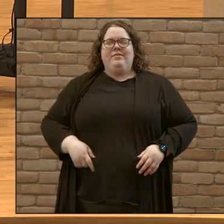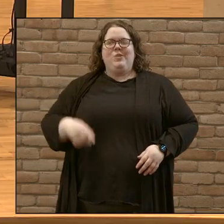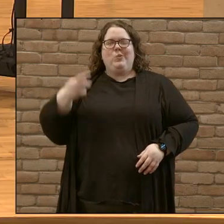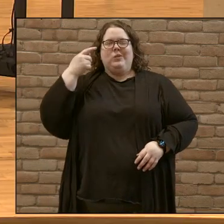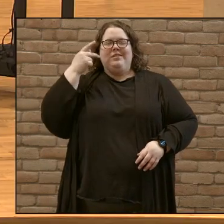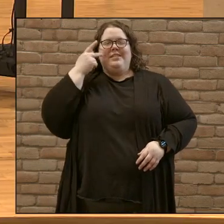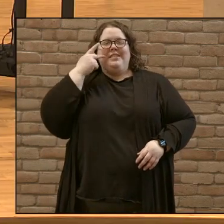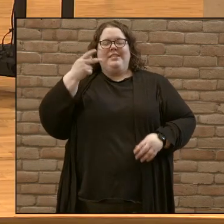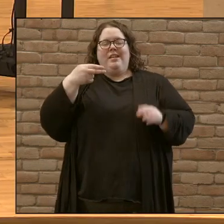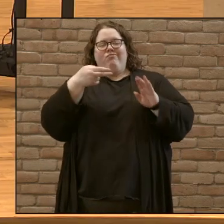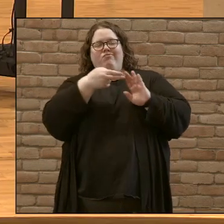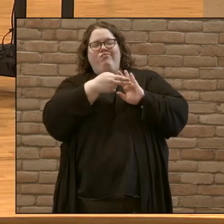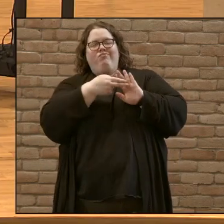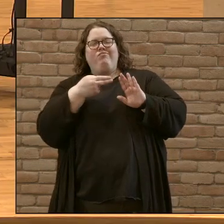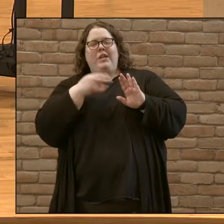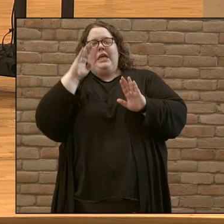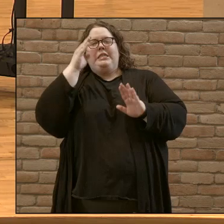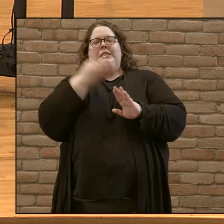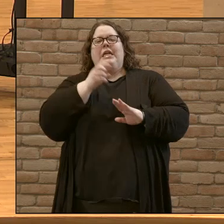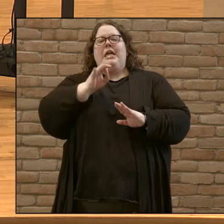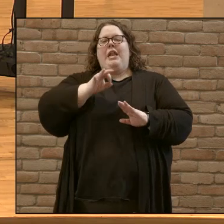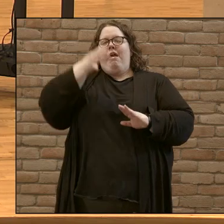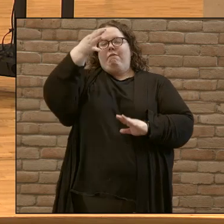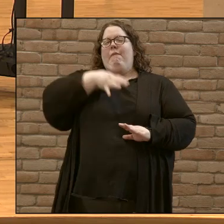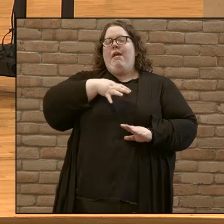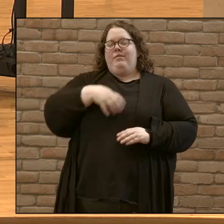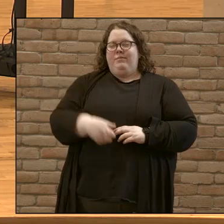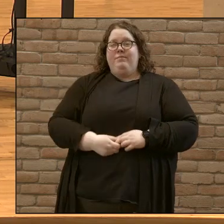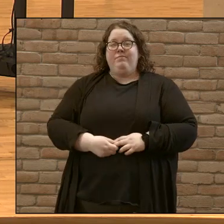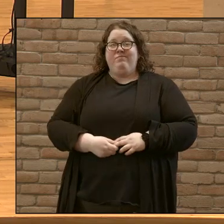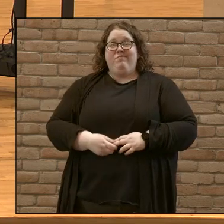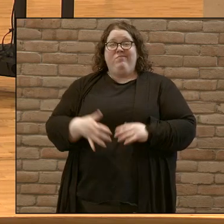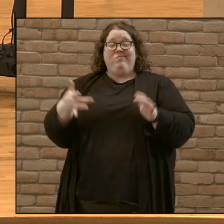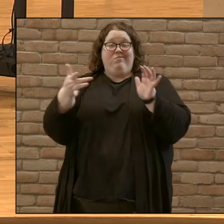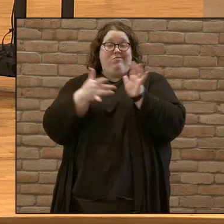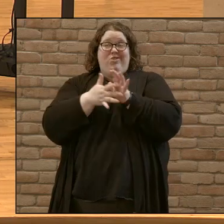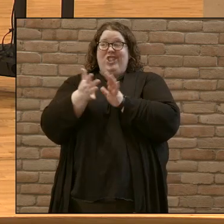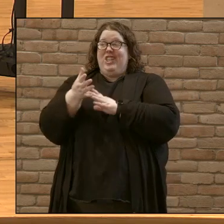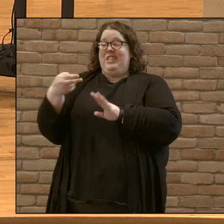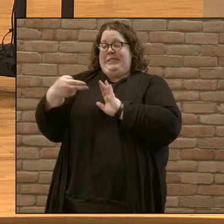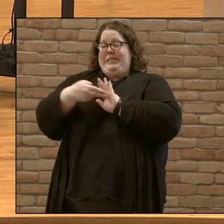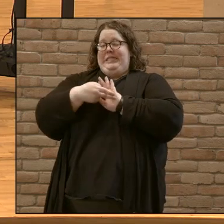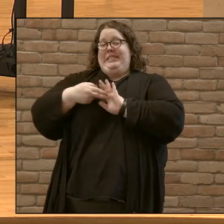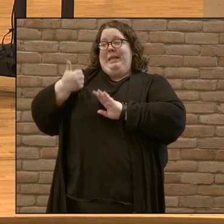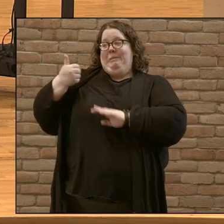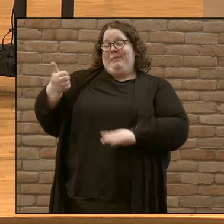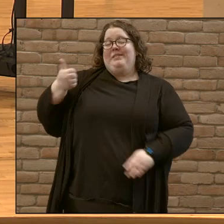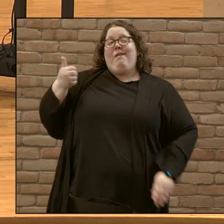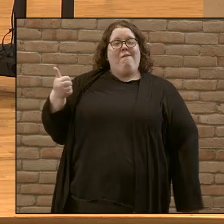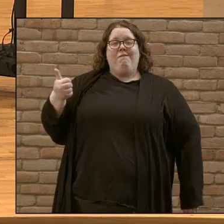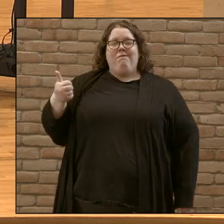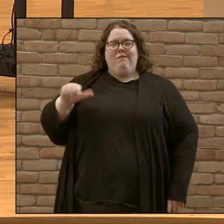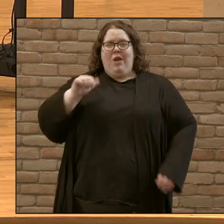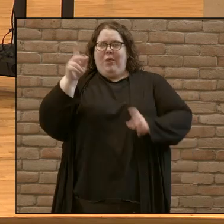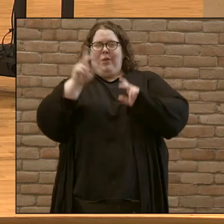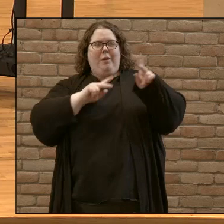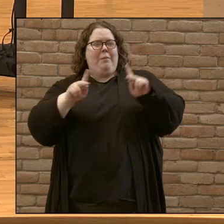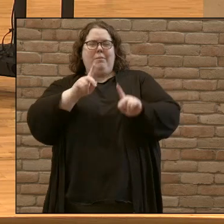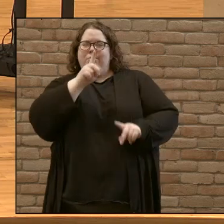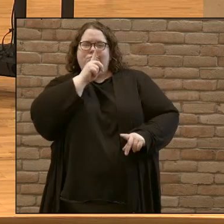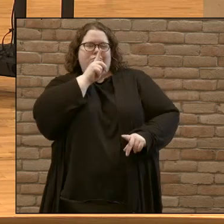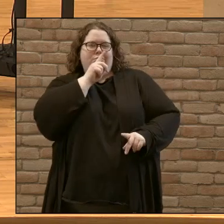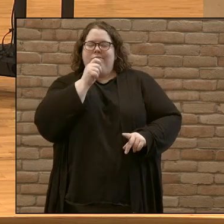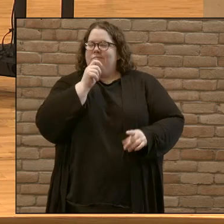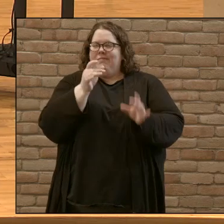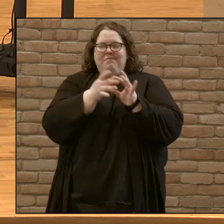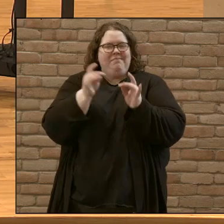Man. You see, this is a title that Jesus gives himself. No one else calls him Son of Man. His